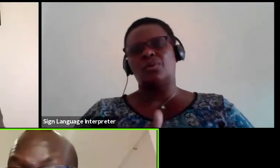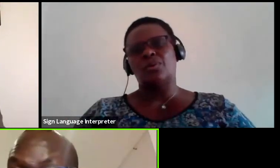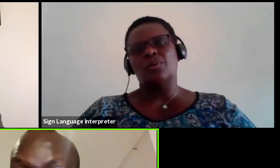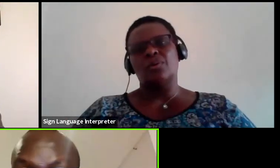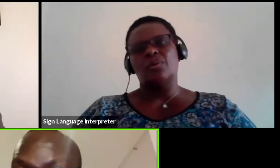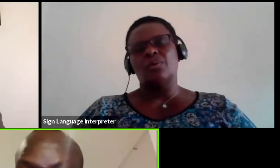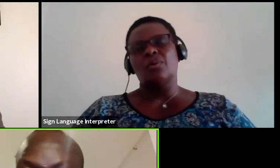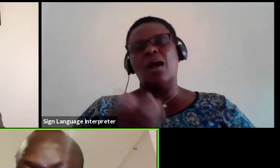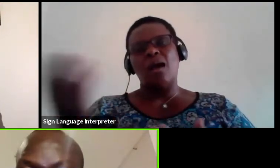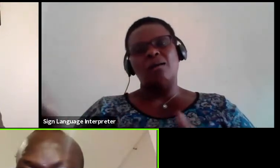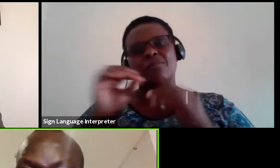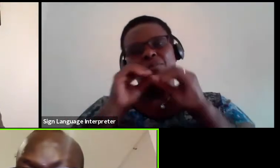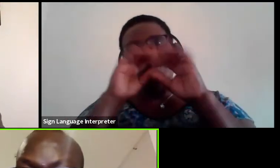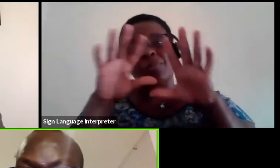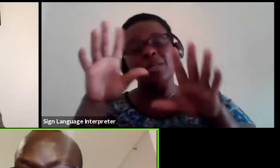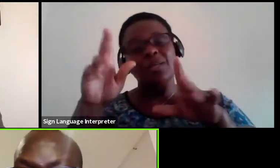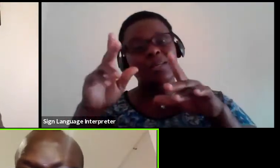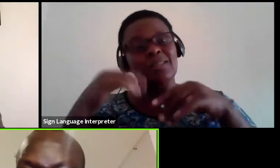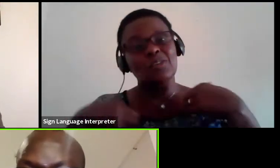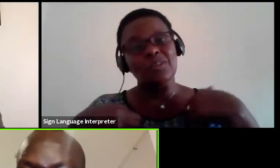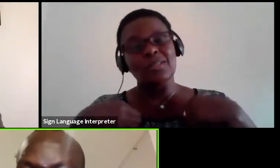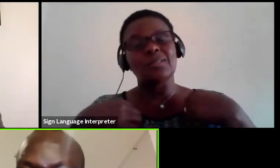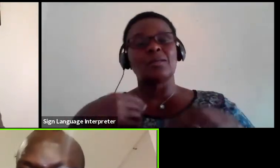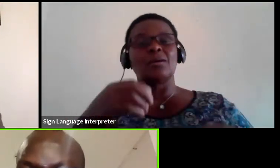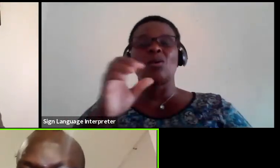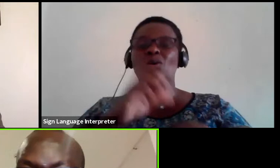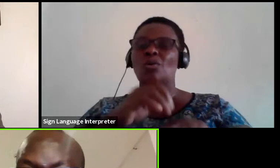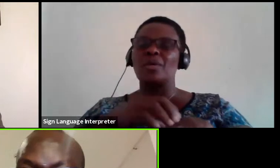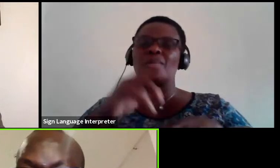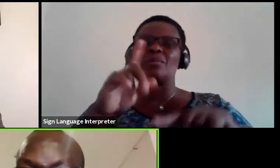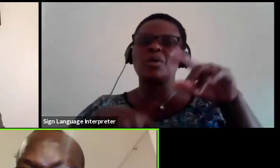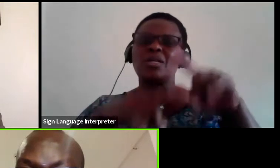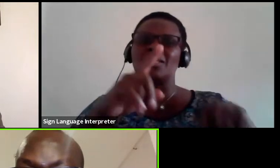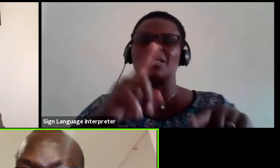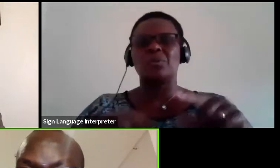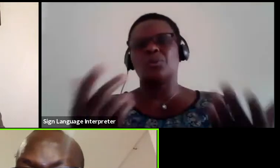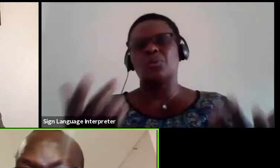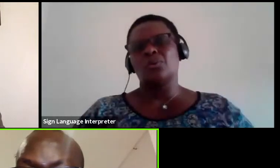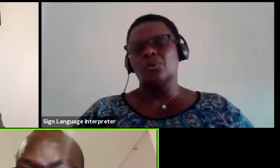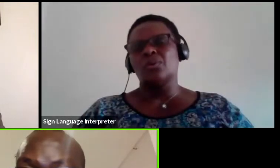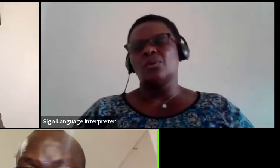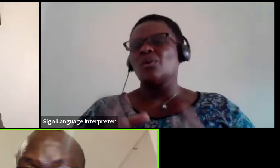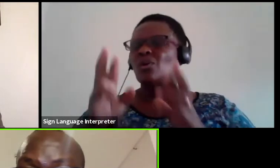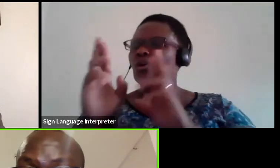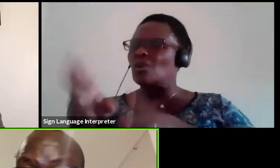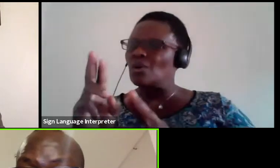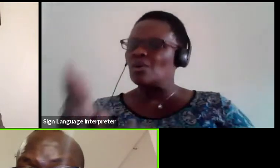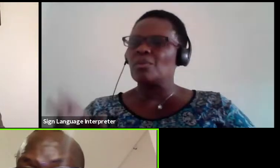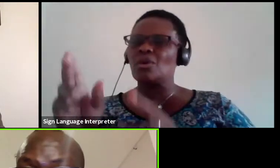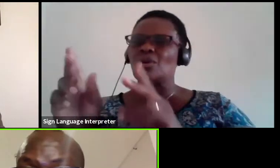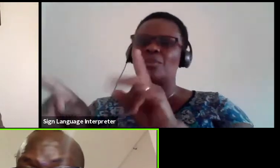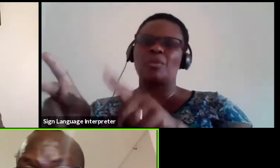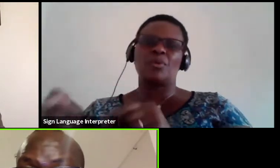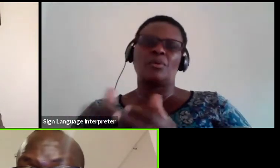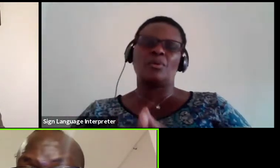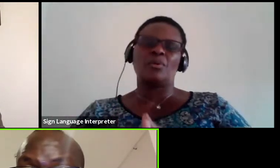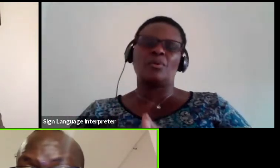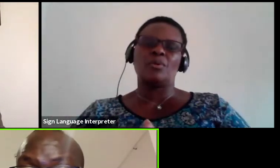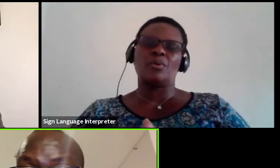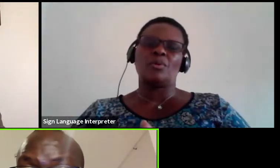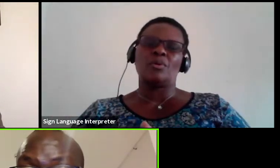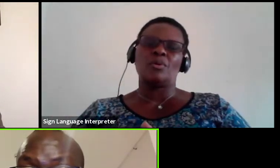commenting on political processes. These are not criminals. And it is important to start pushing back to ensure